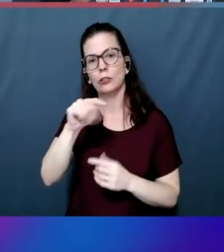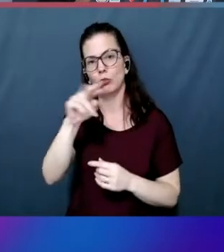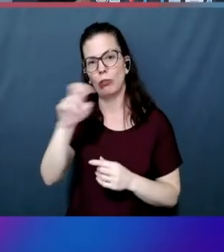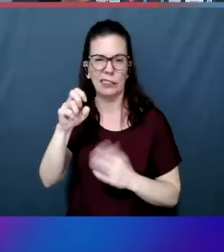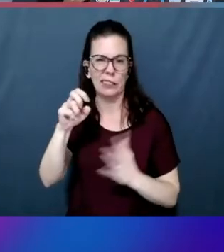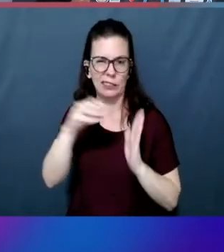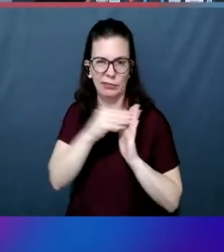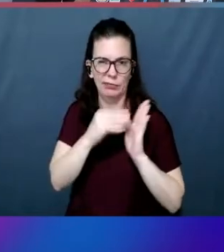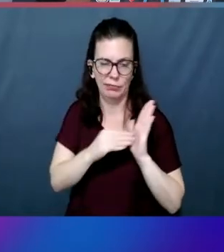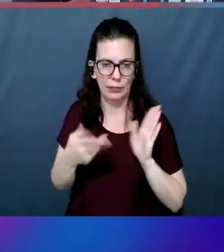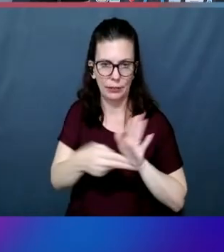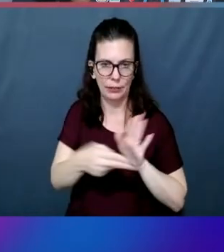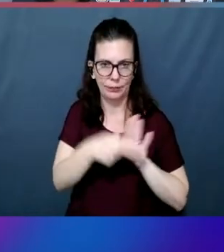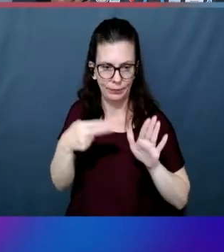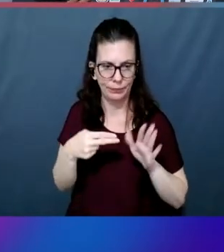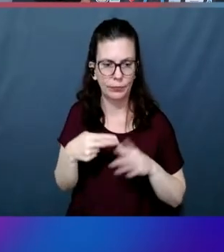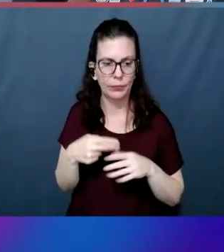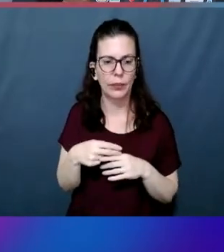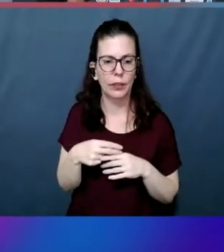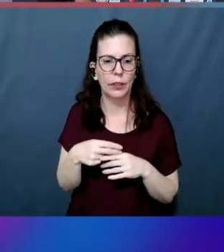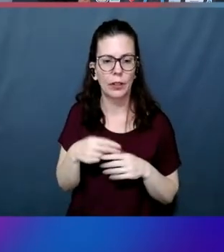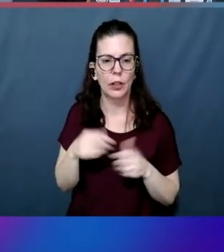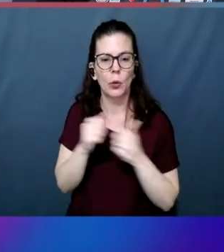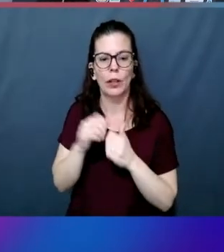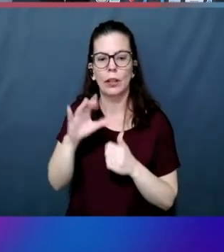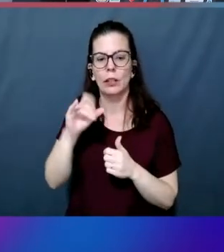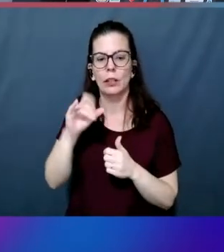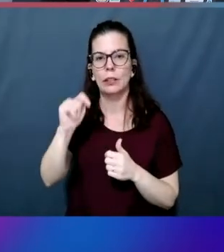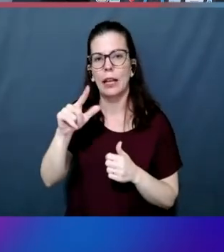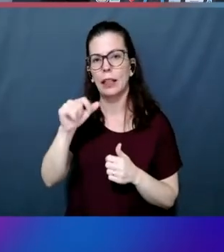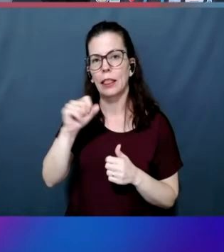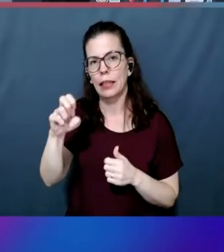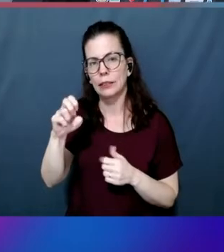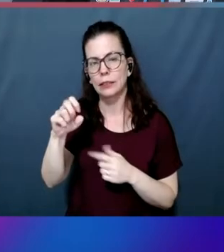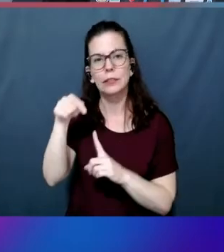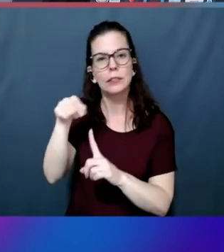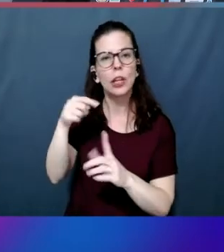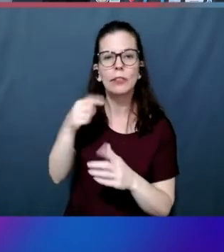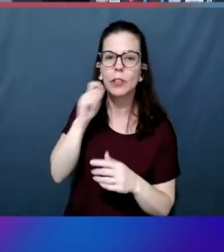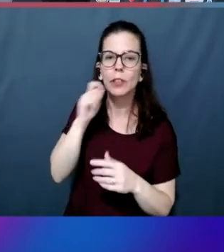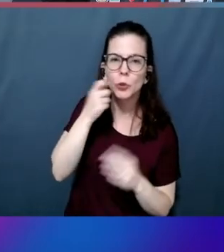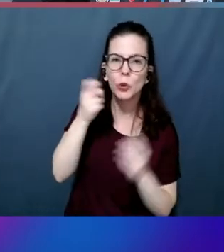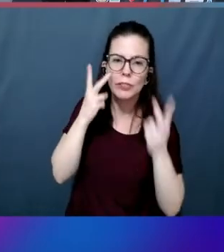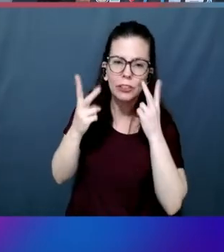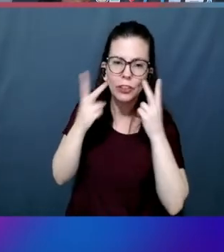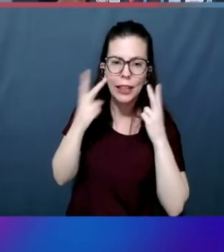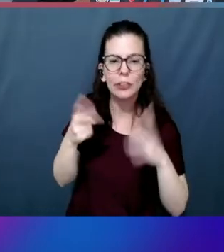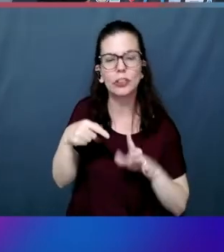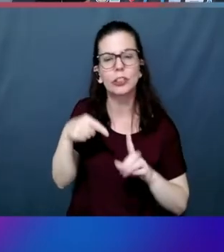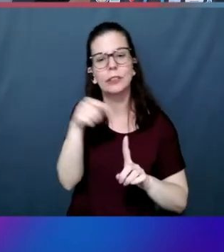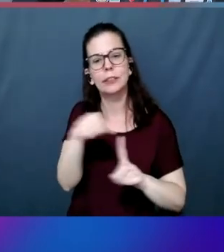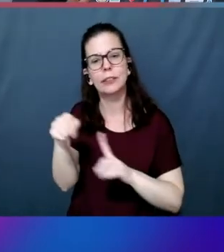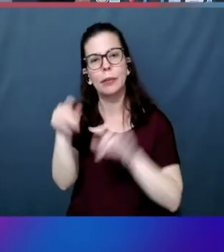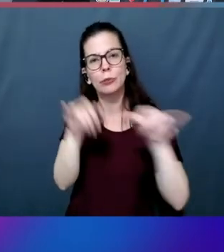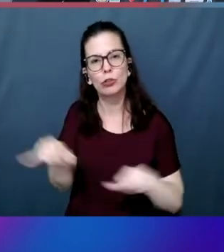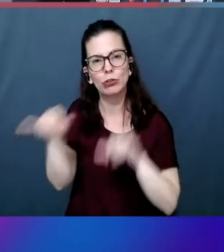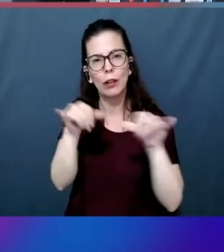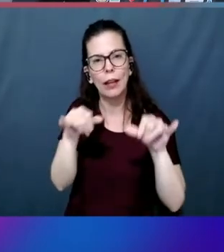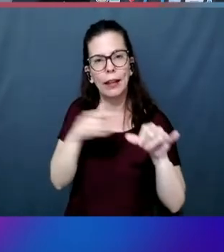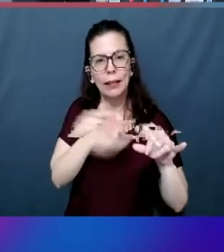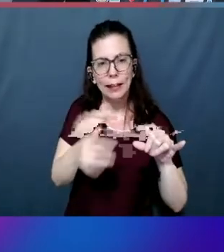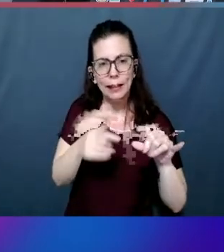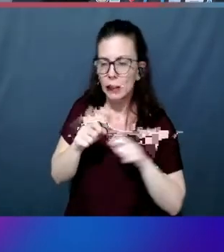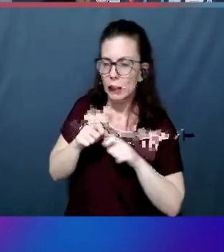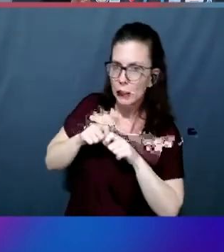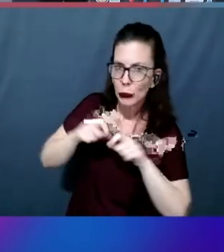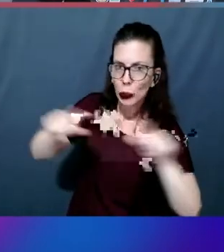with Contact Lens, you get a lot of cool visualizations, regarding sentiment trends and distribution of talk time, whether